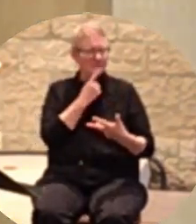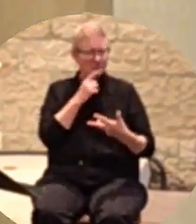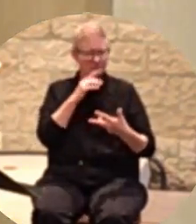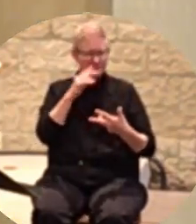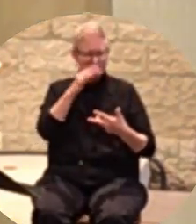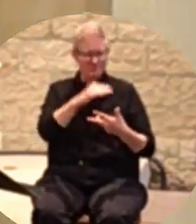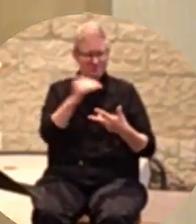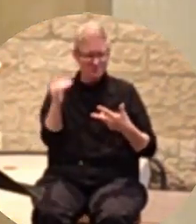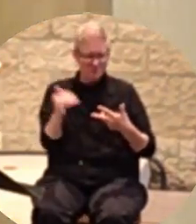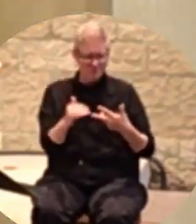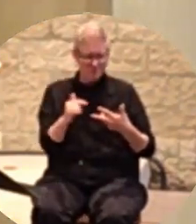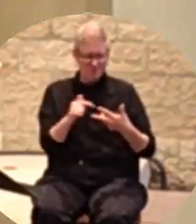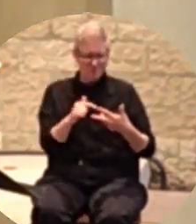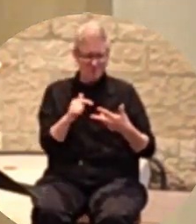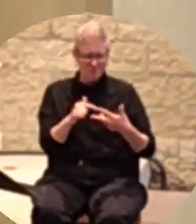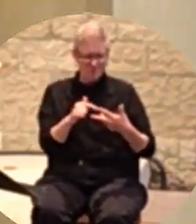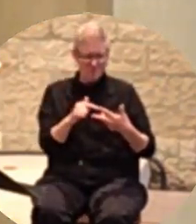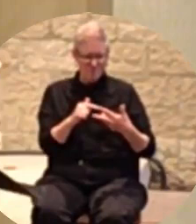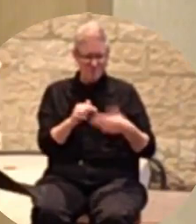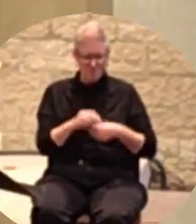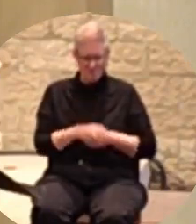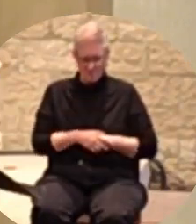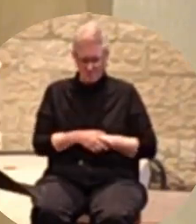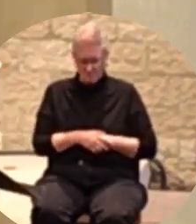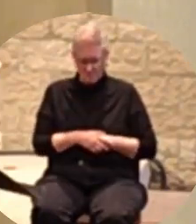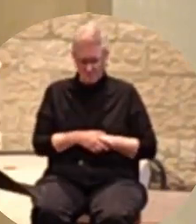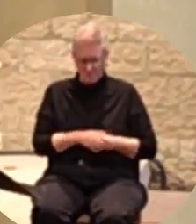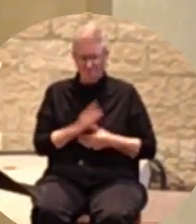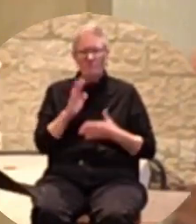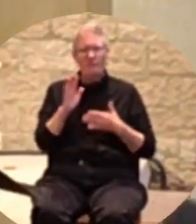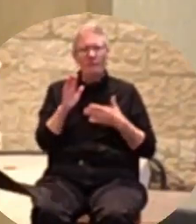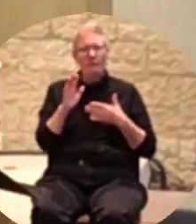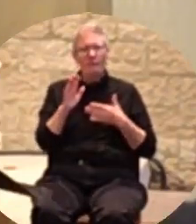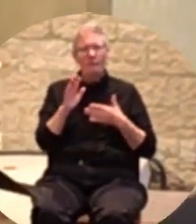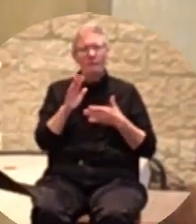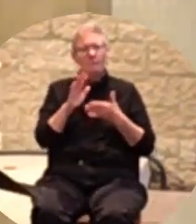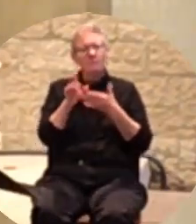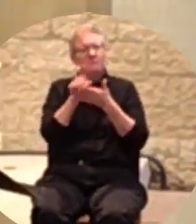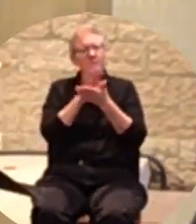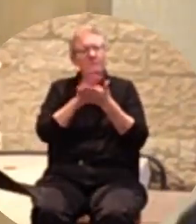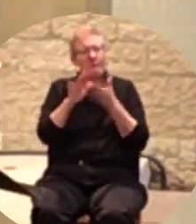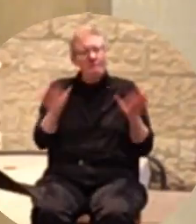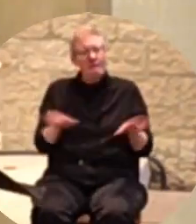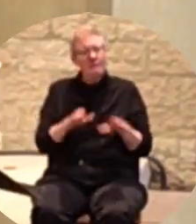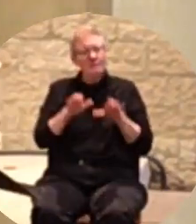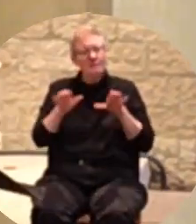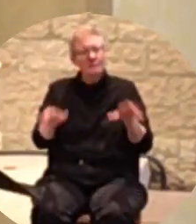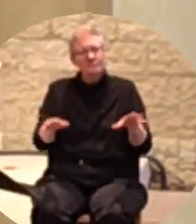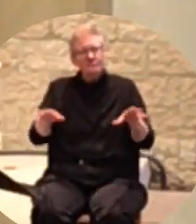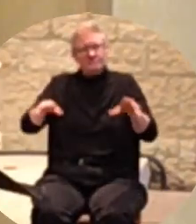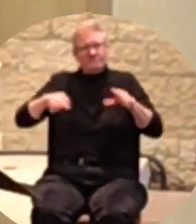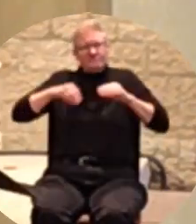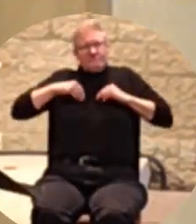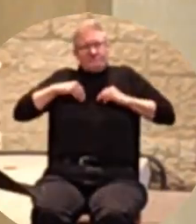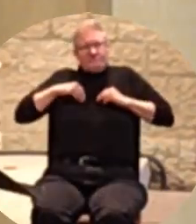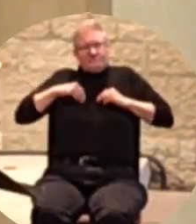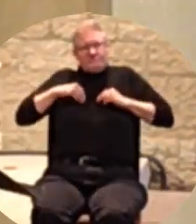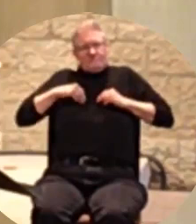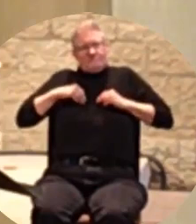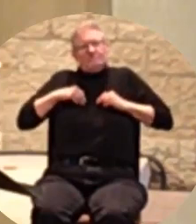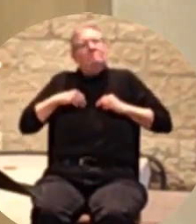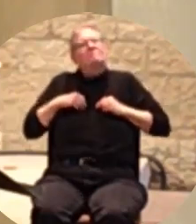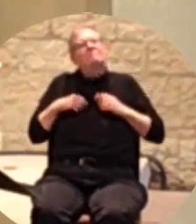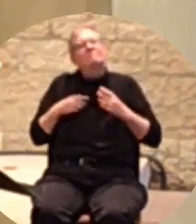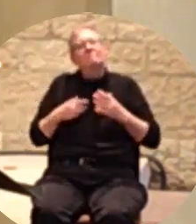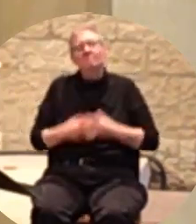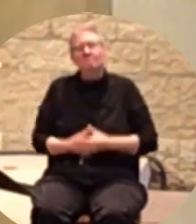have to do is to take on the divine activity, take on divine activity in our life. And he talks